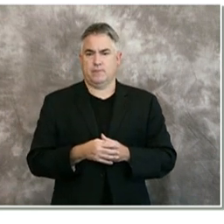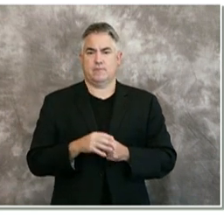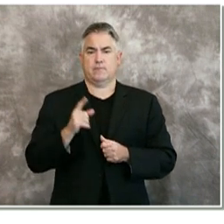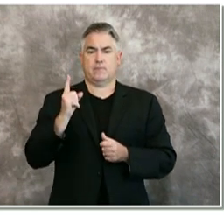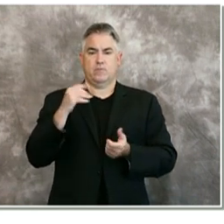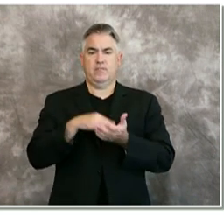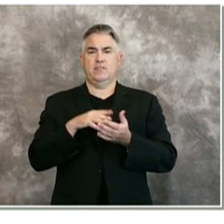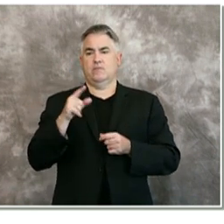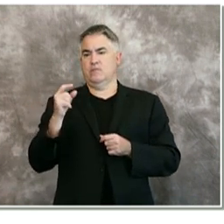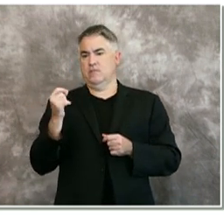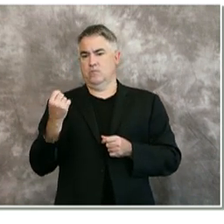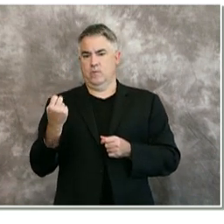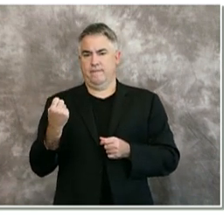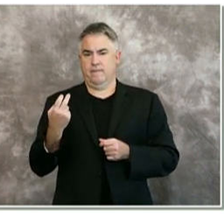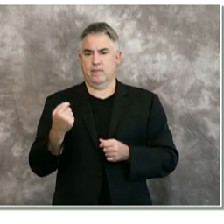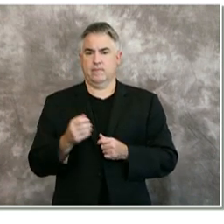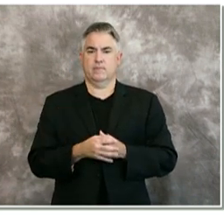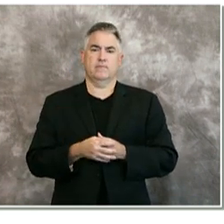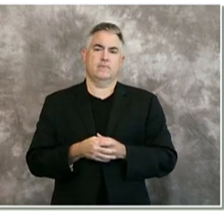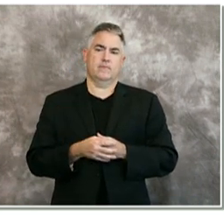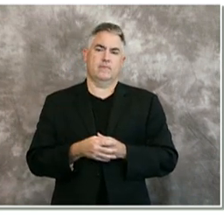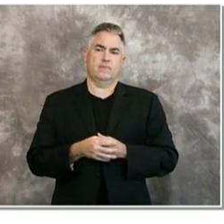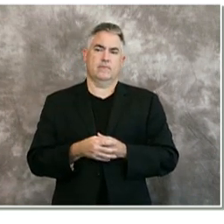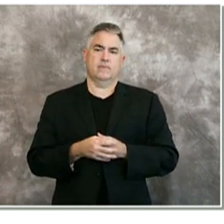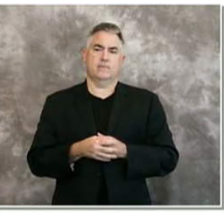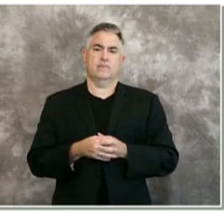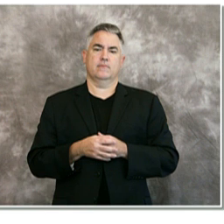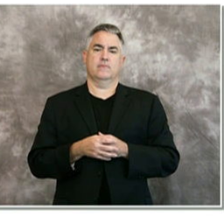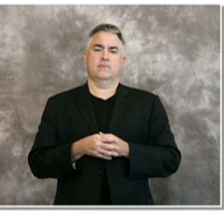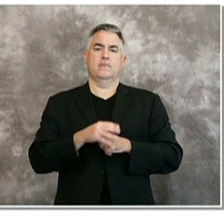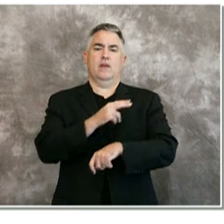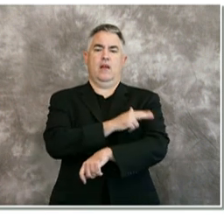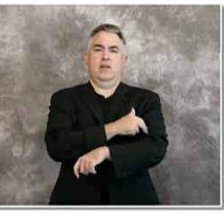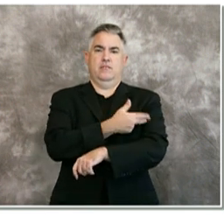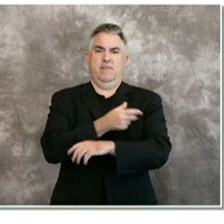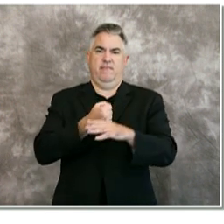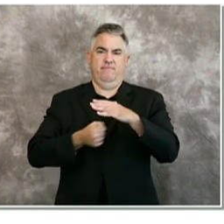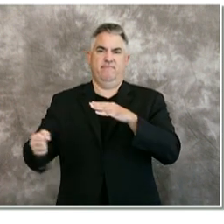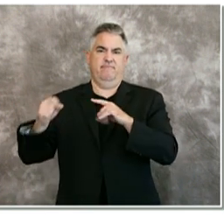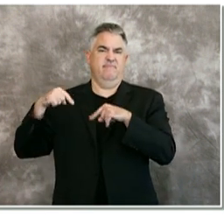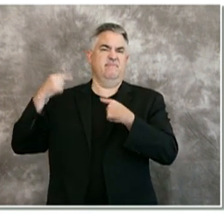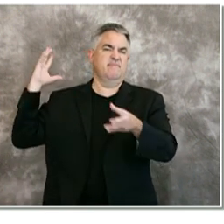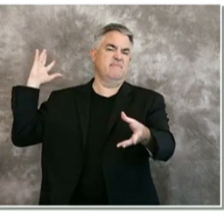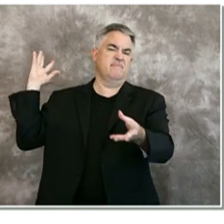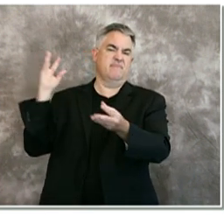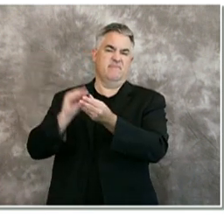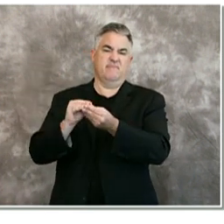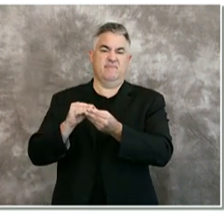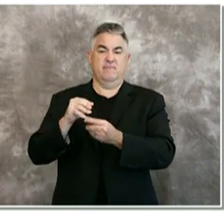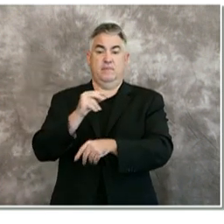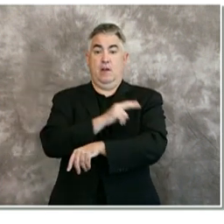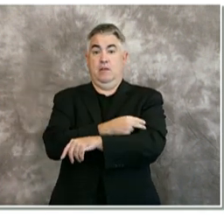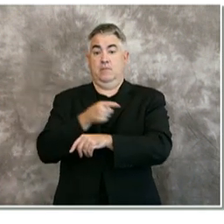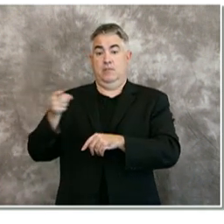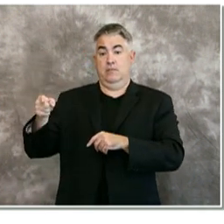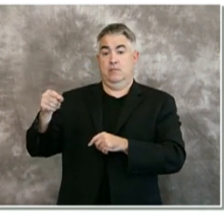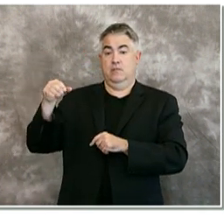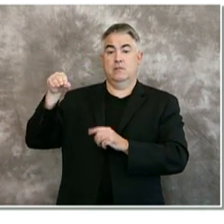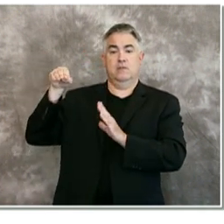1,912 or 11% of cases have hospitalized. Now, while this hospitalization number is decreasing because